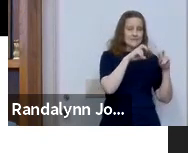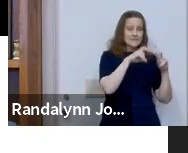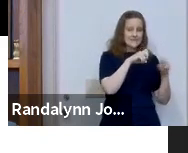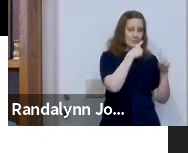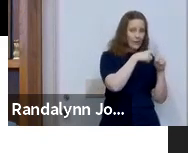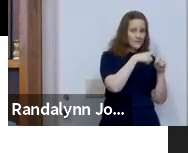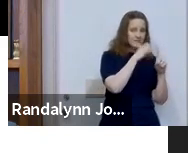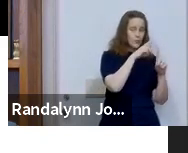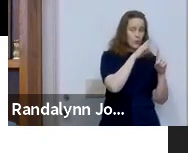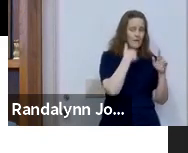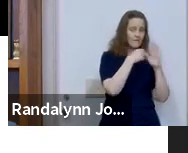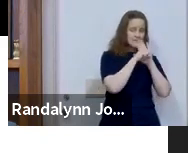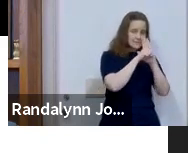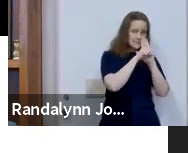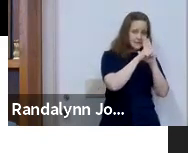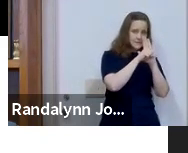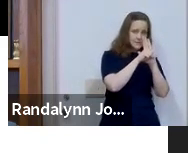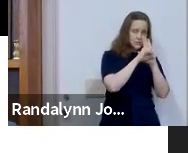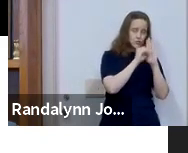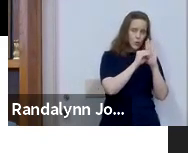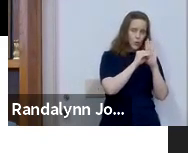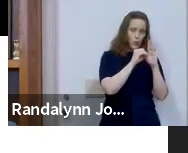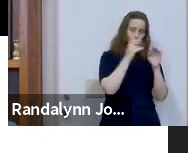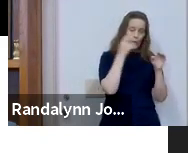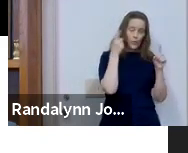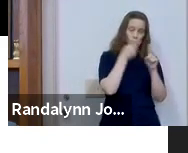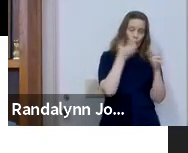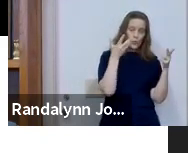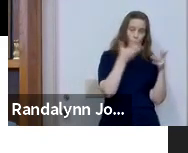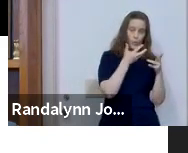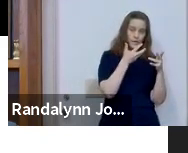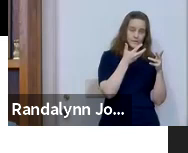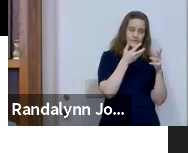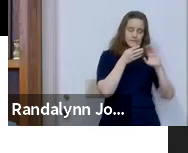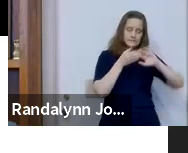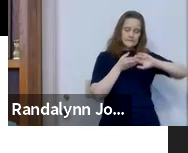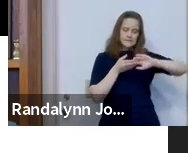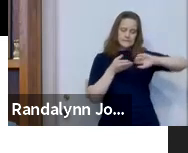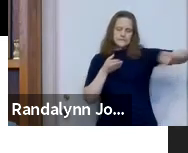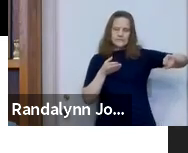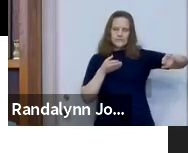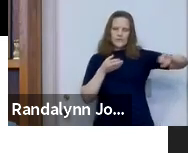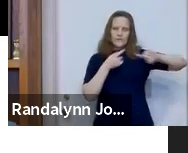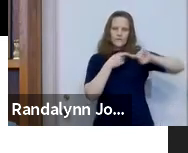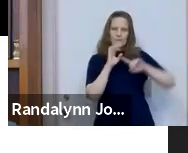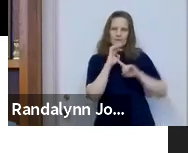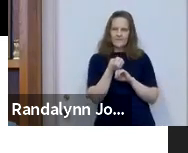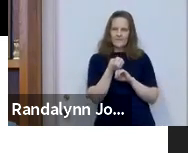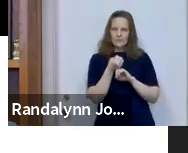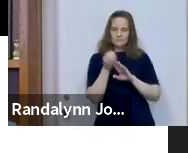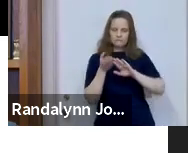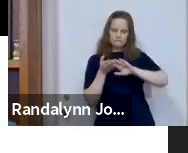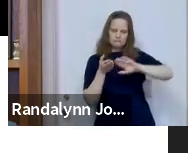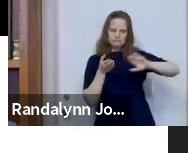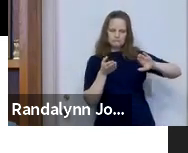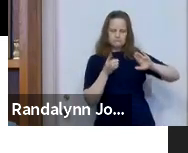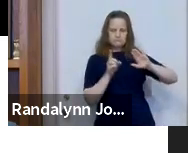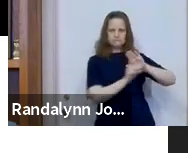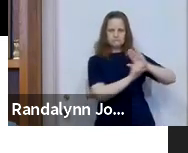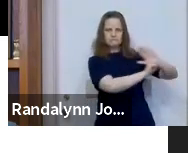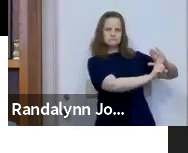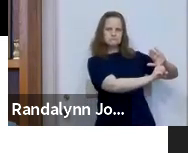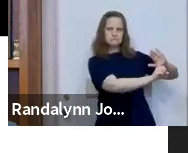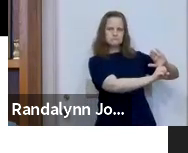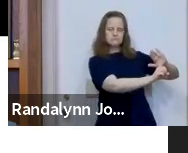to other folks. And so the goal is to kind of remove them from the environment and get them away from other people to decrease the risk